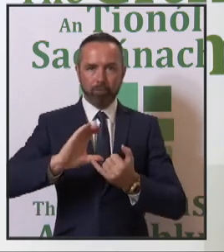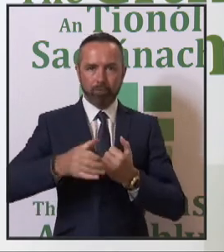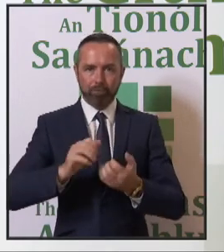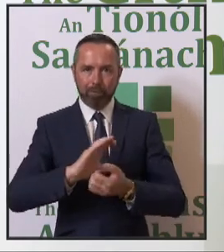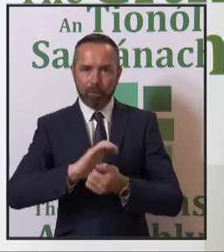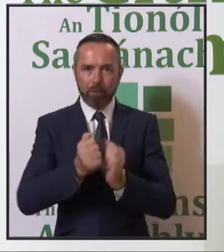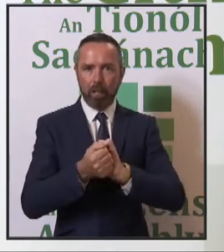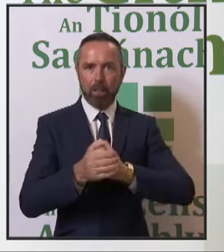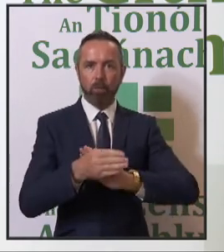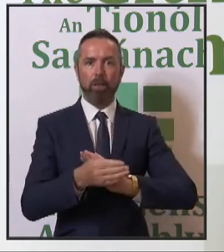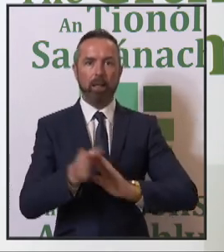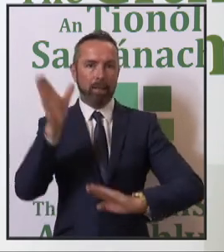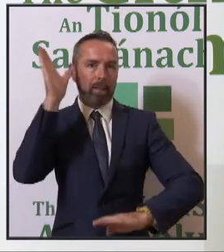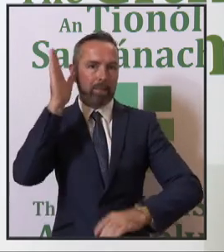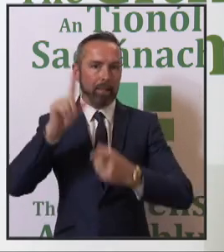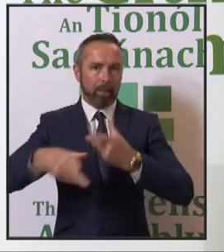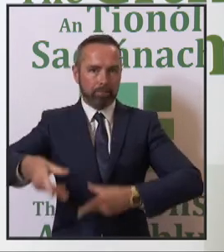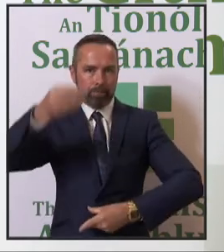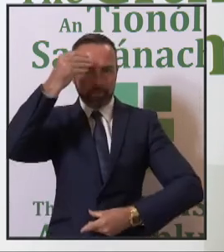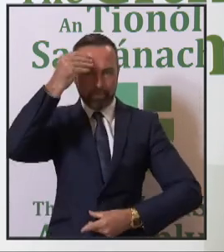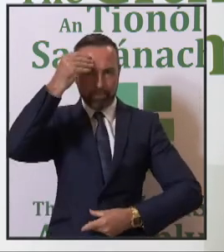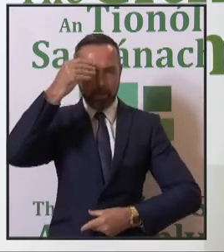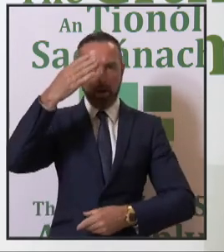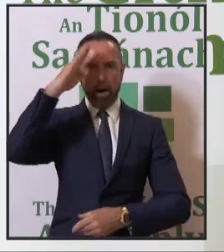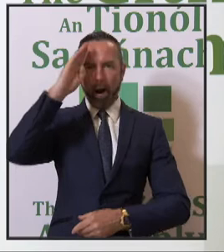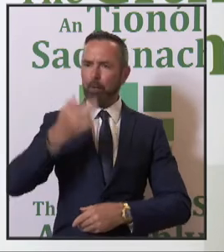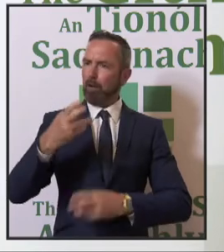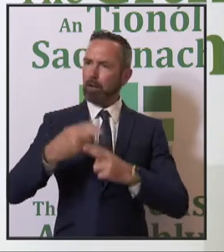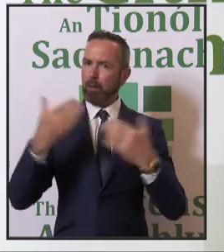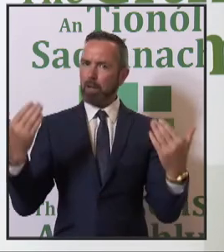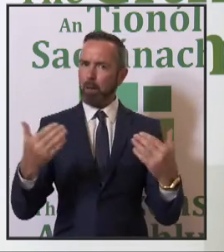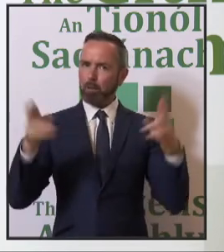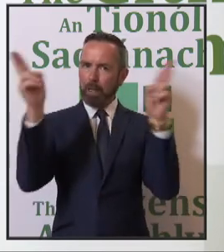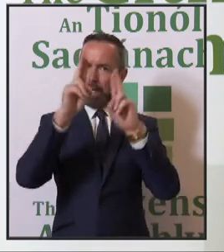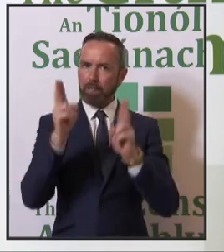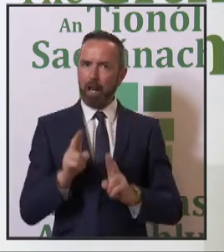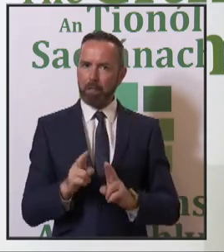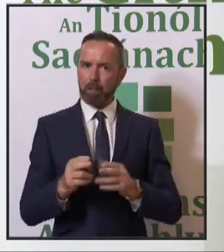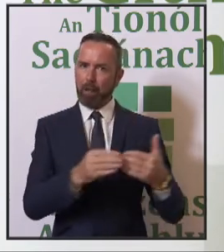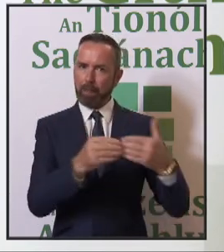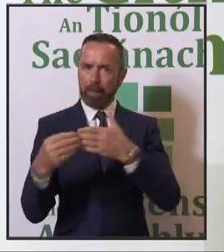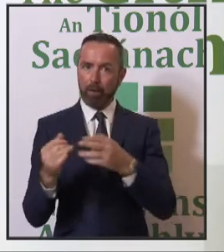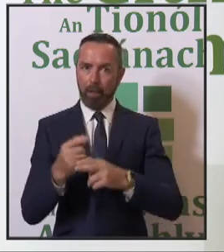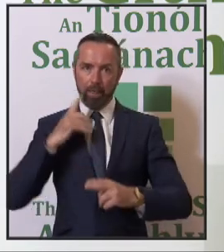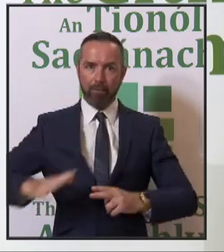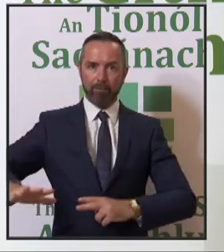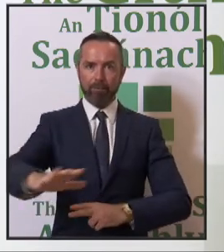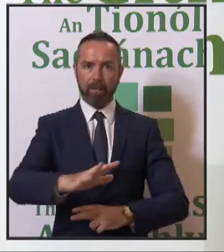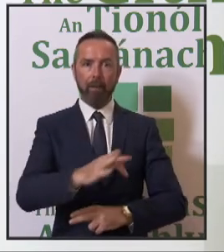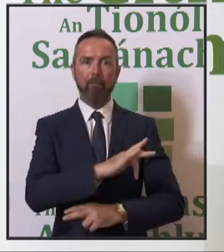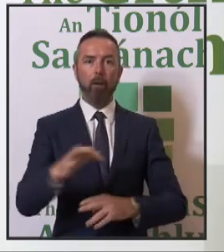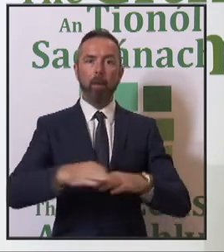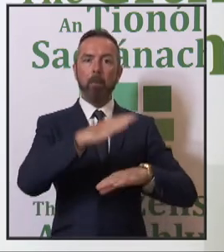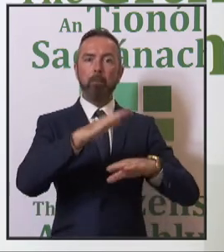and in learning. Ireland, I'm finding out, is an international leader in this field, and from the outcome of the marriage referendum to